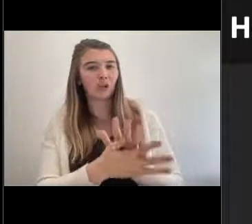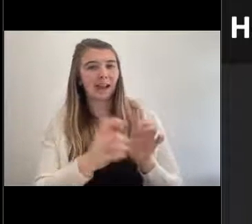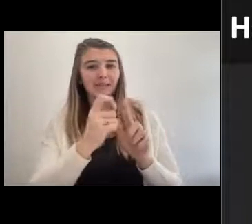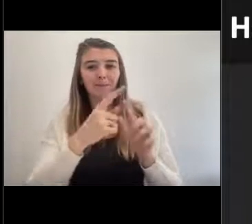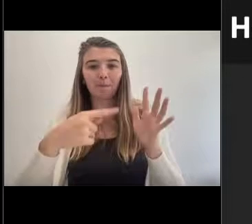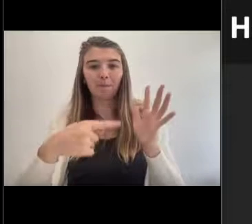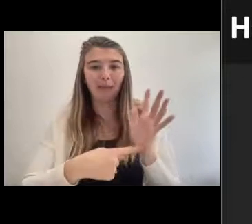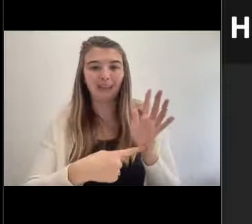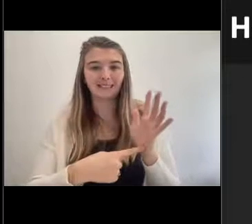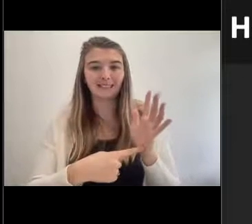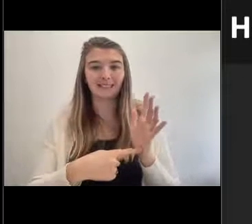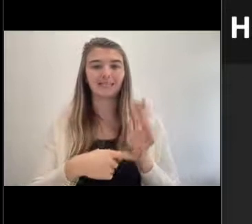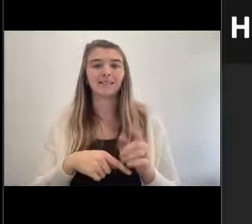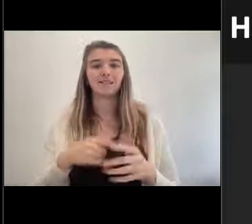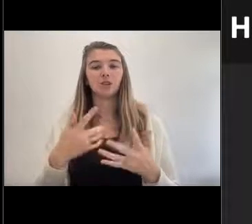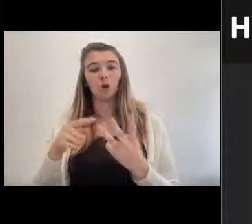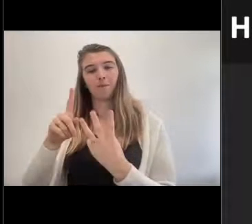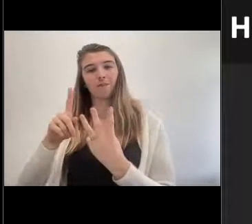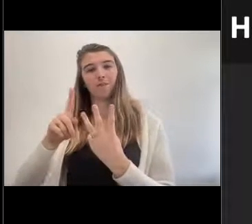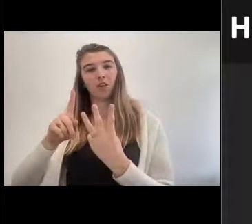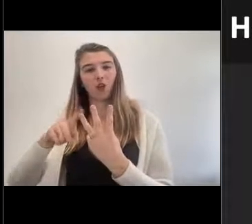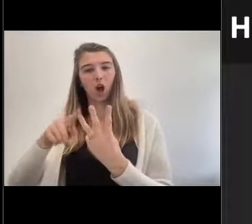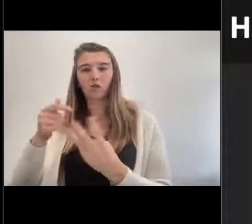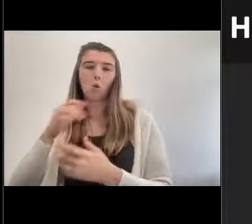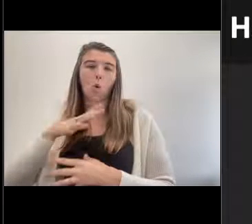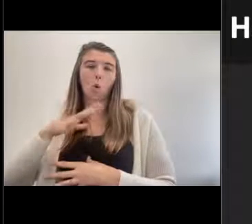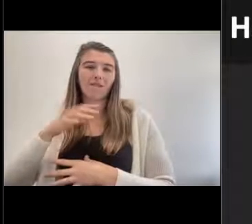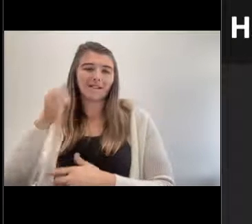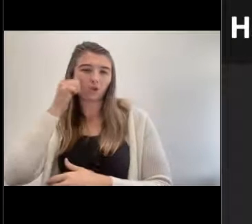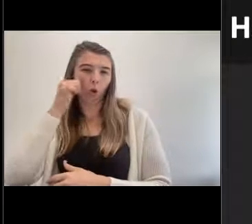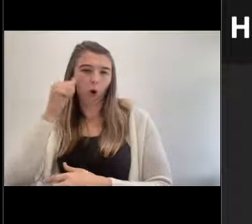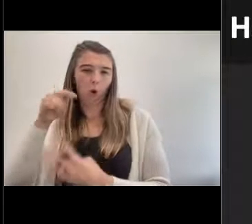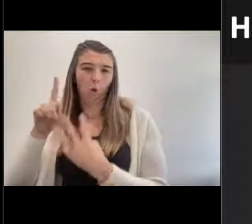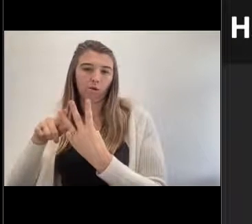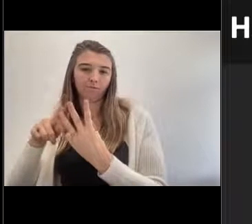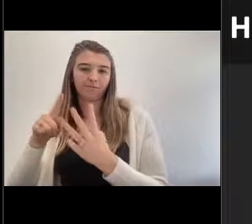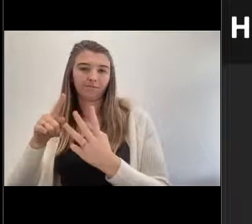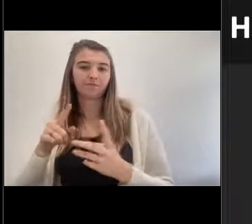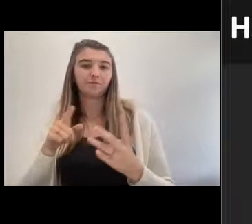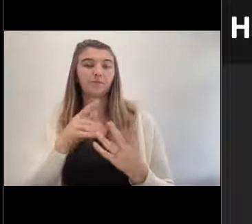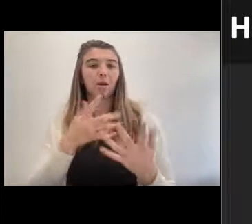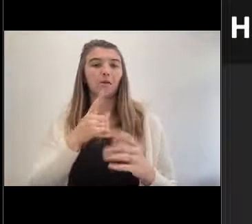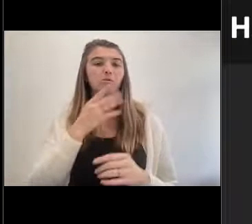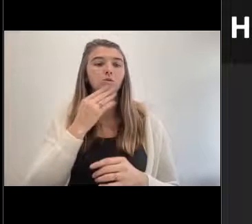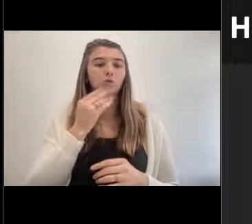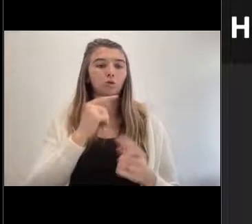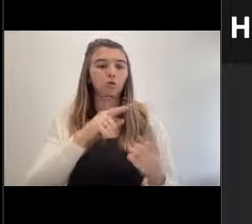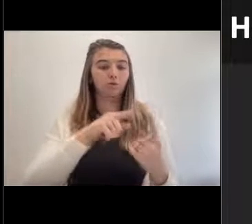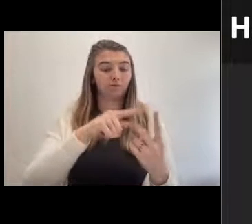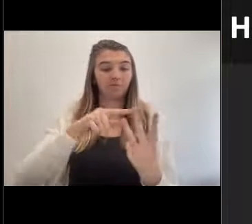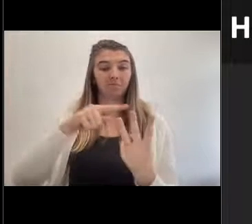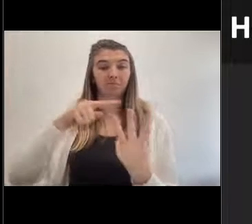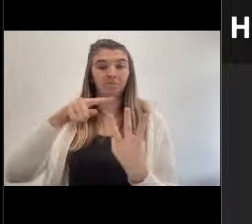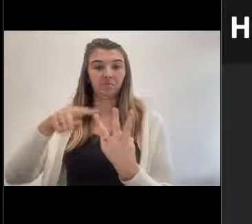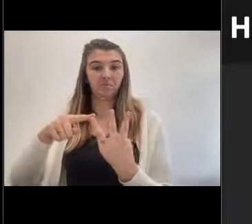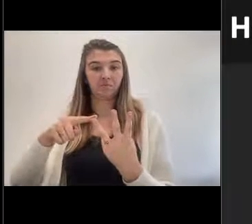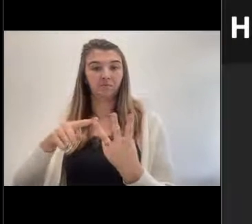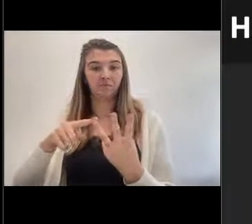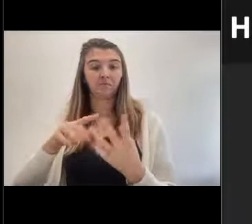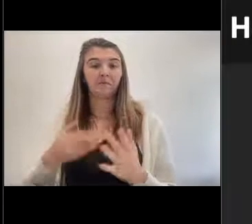PET degrader Ideonella saccharensis with PET, BET, terephthalic acid, and also fructose as a positive